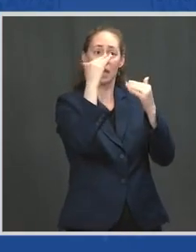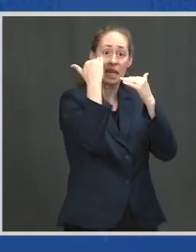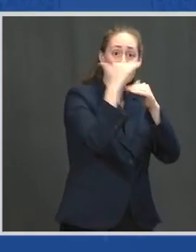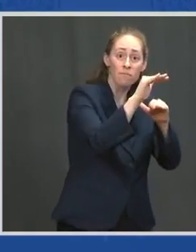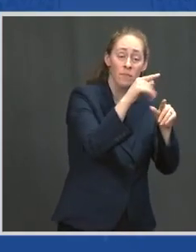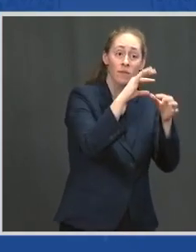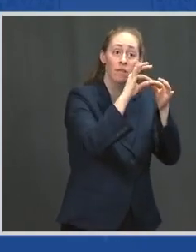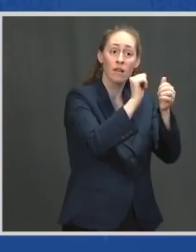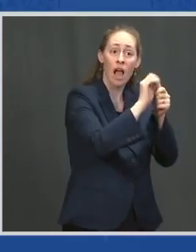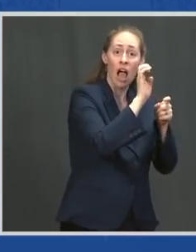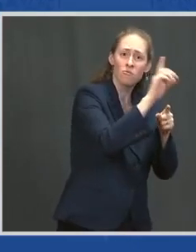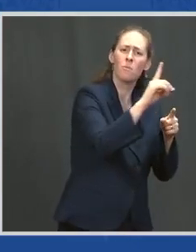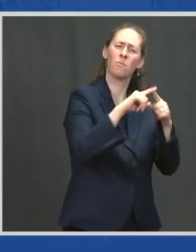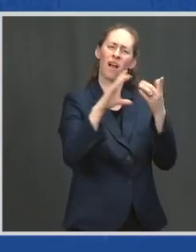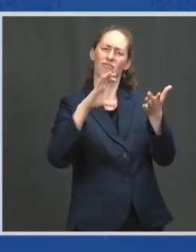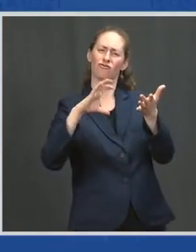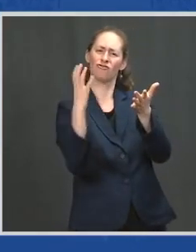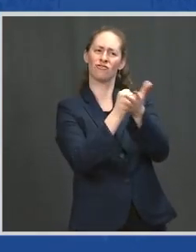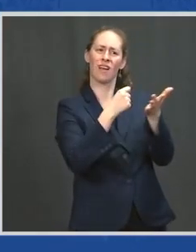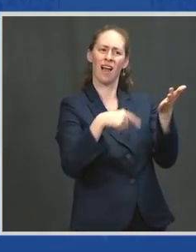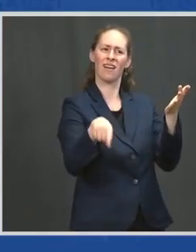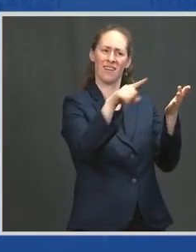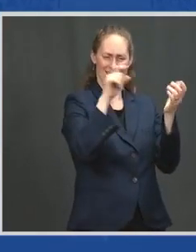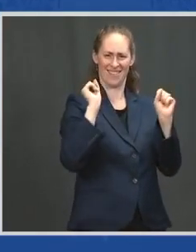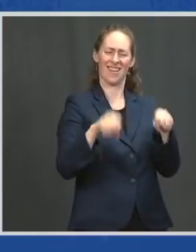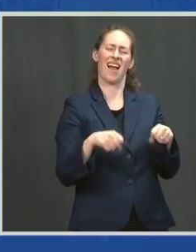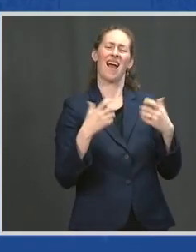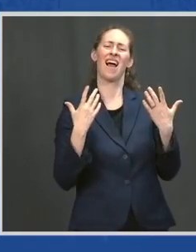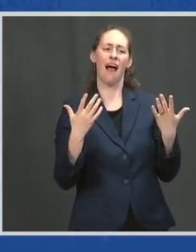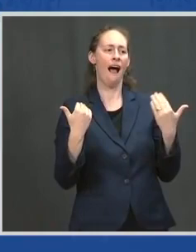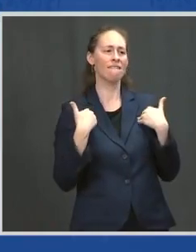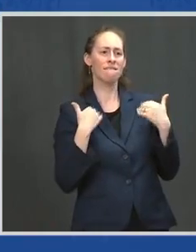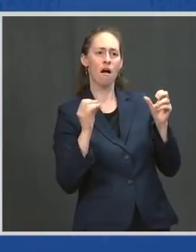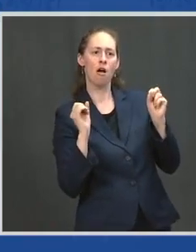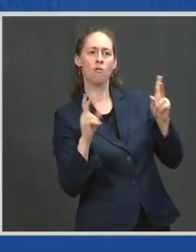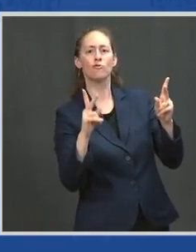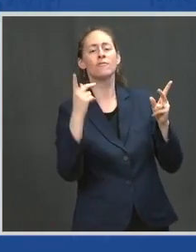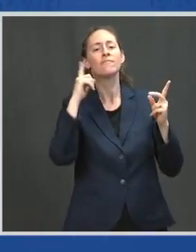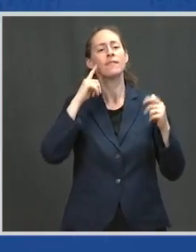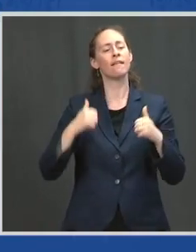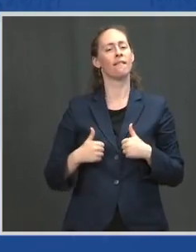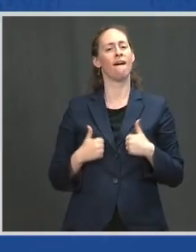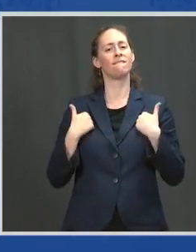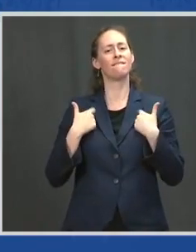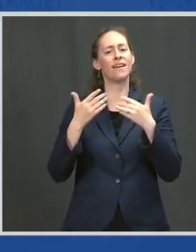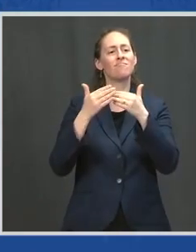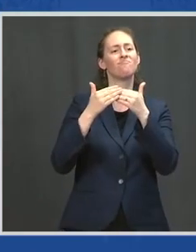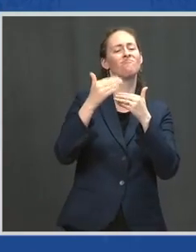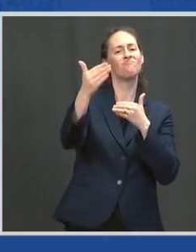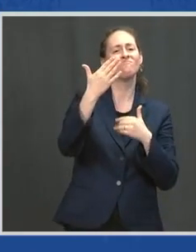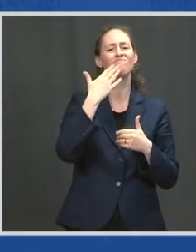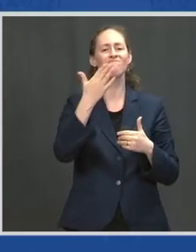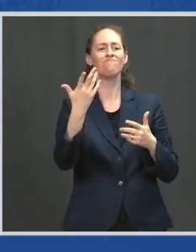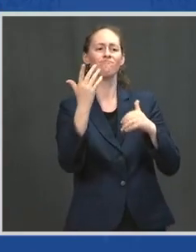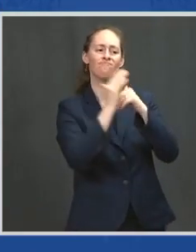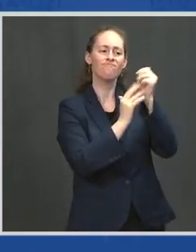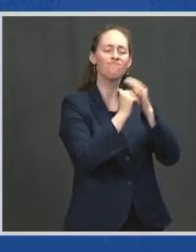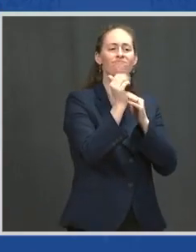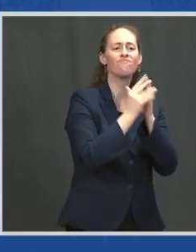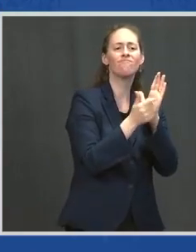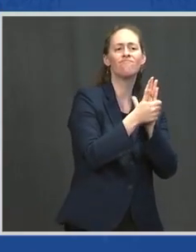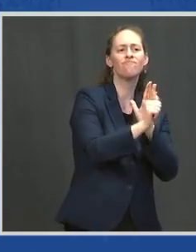shot at a real life consistent with their talents and their capacities, not limited because they don't have the